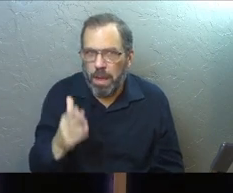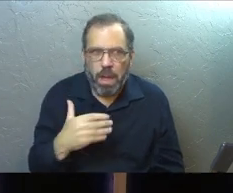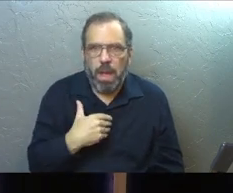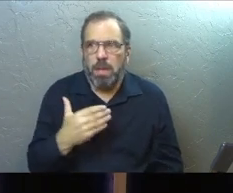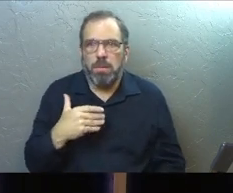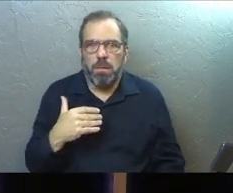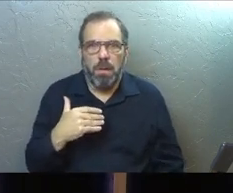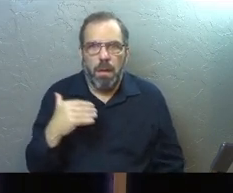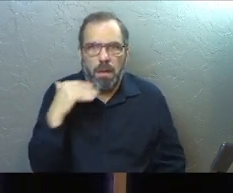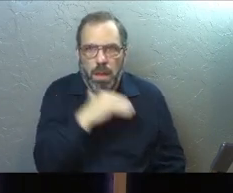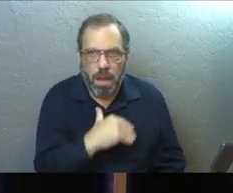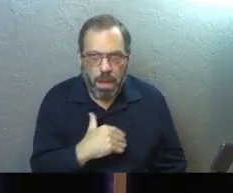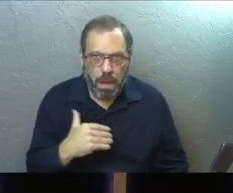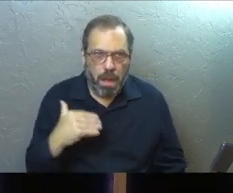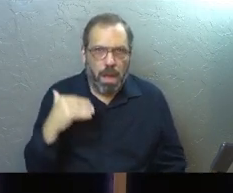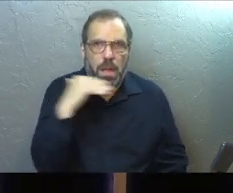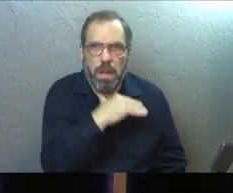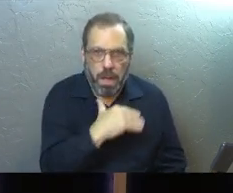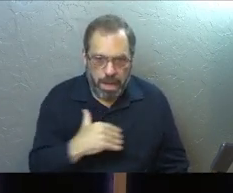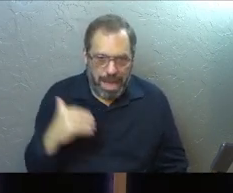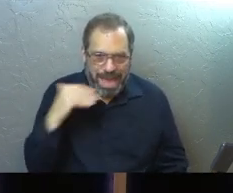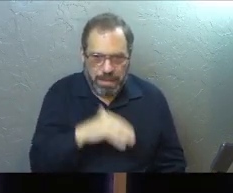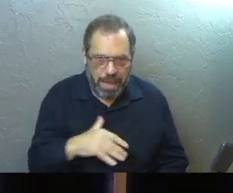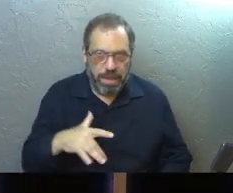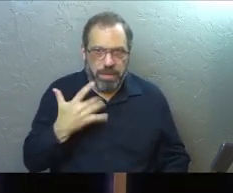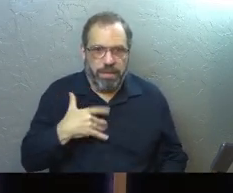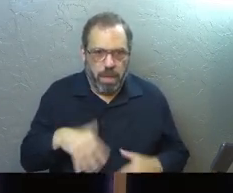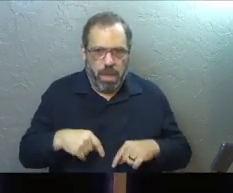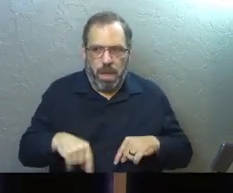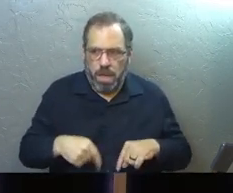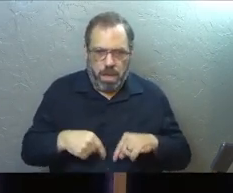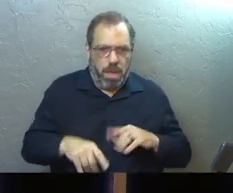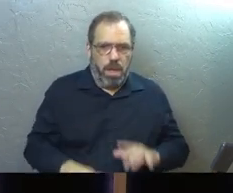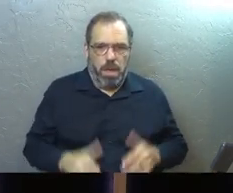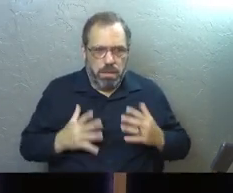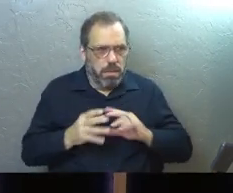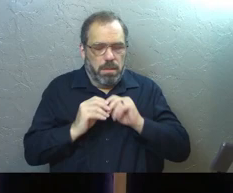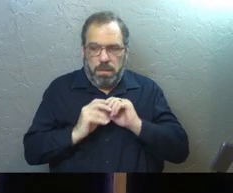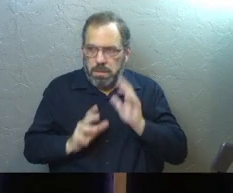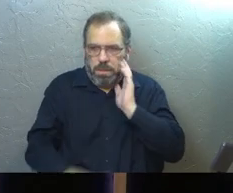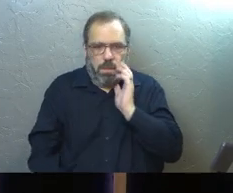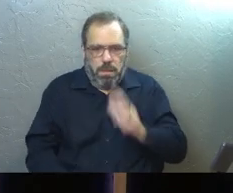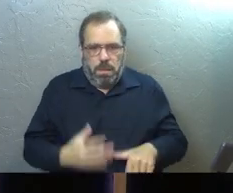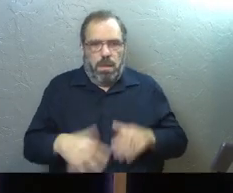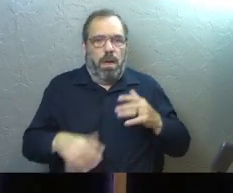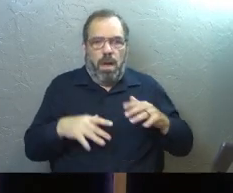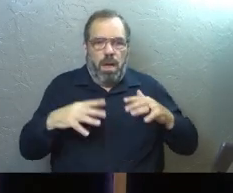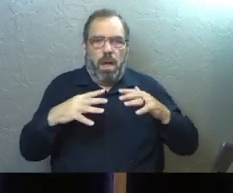just keep stirring that, and the ground feels more and more shaky underneath your feet.